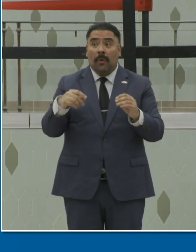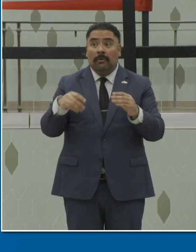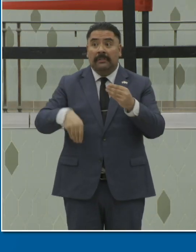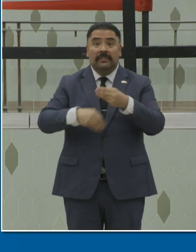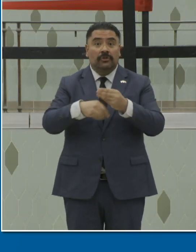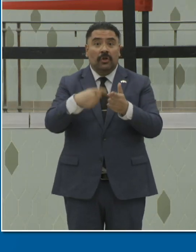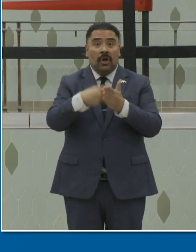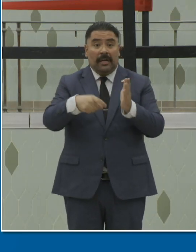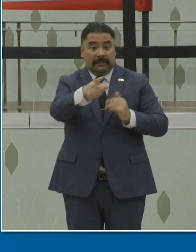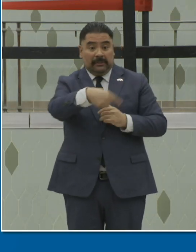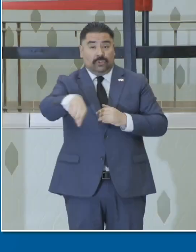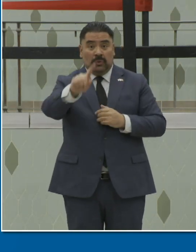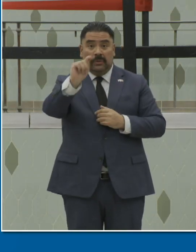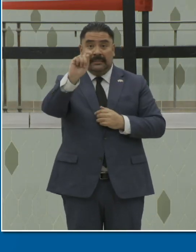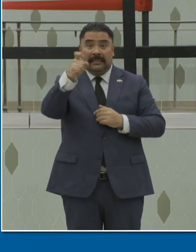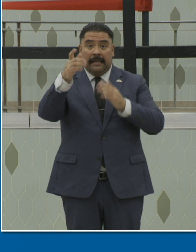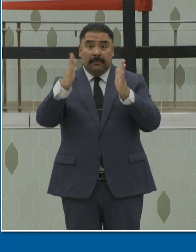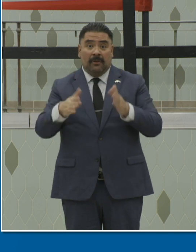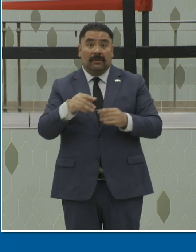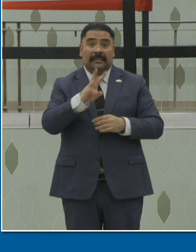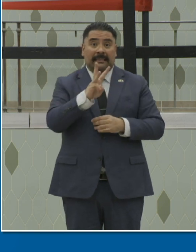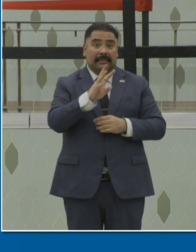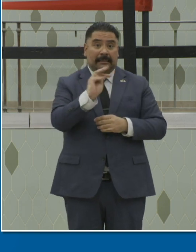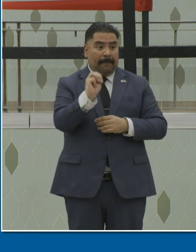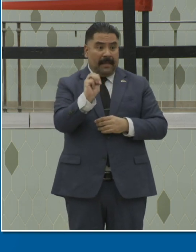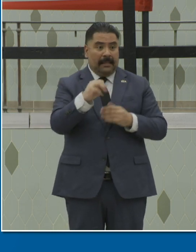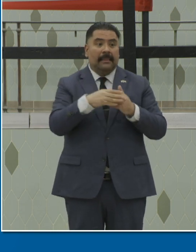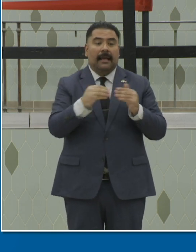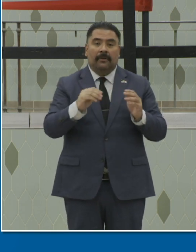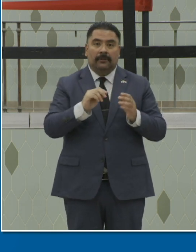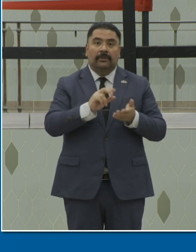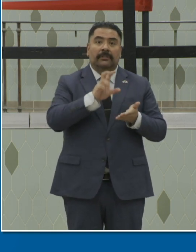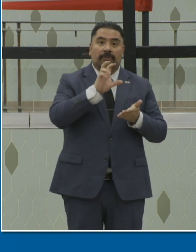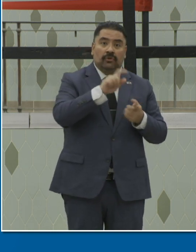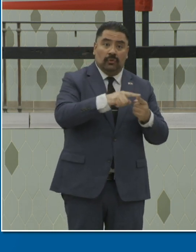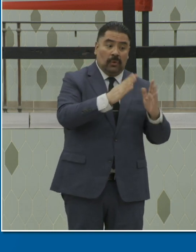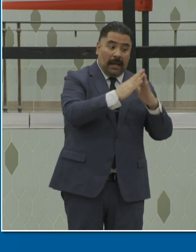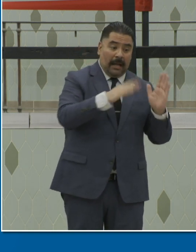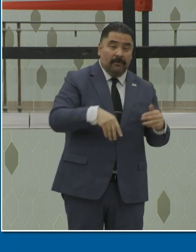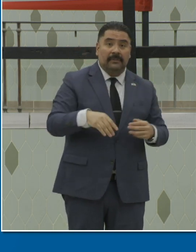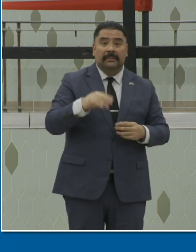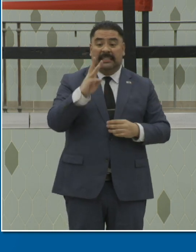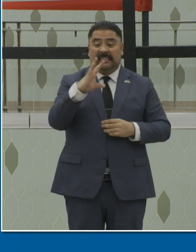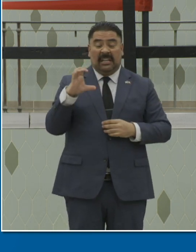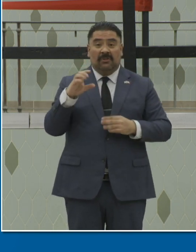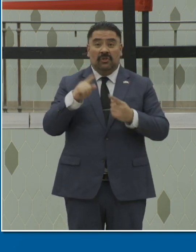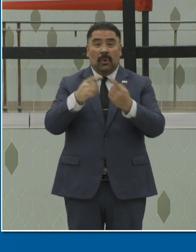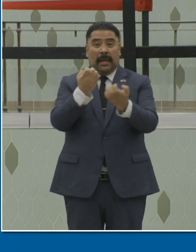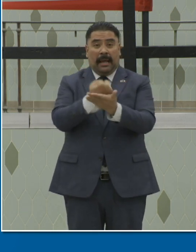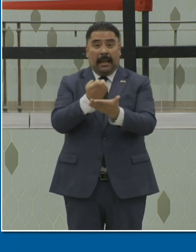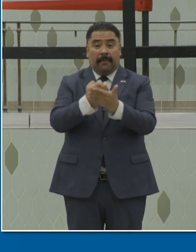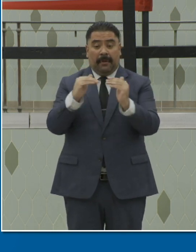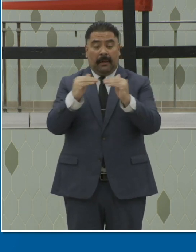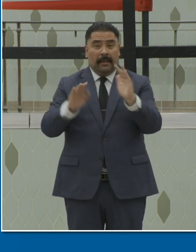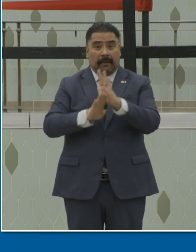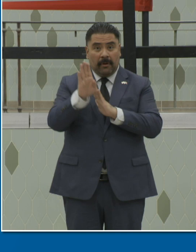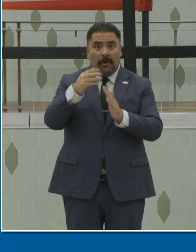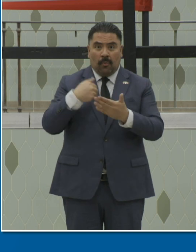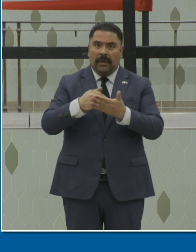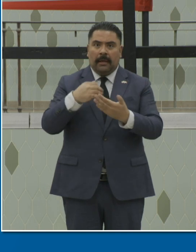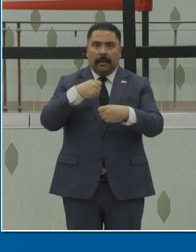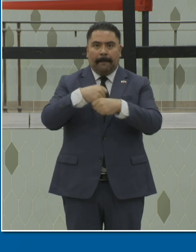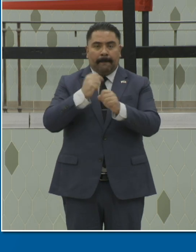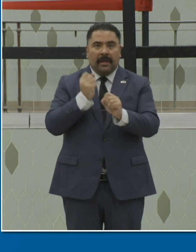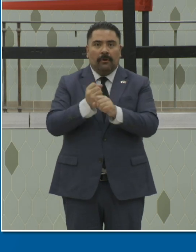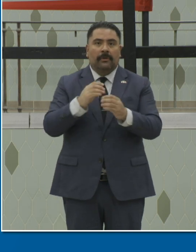taxpayers so that $600 million can go into affordable housing, another $600 into economic development. We're building a better, stronger, safer Chicago,